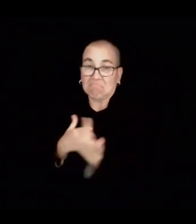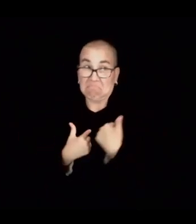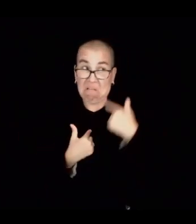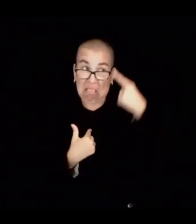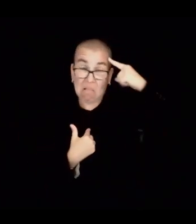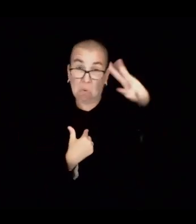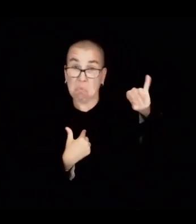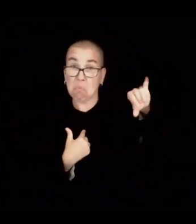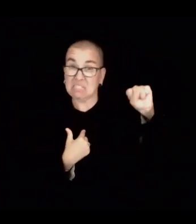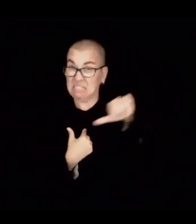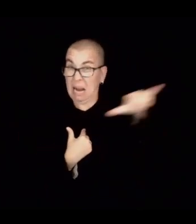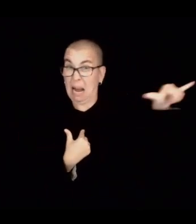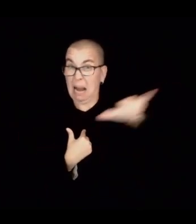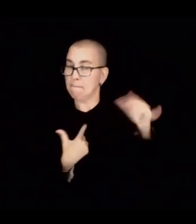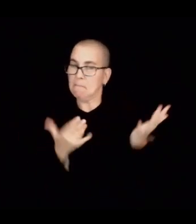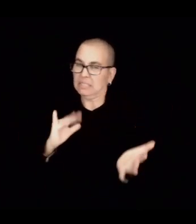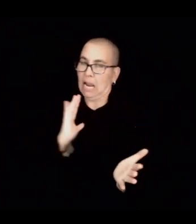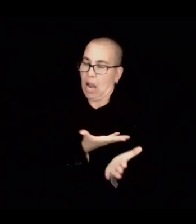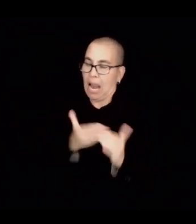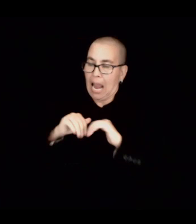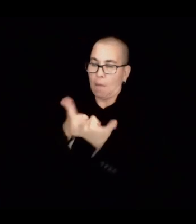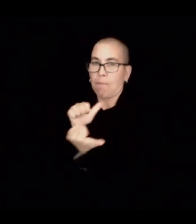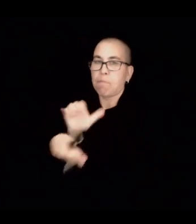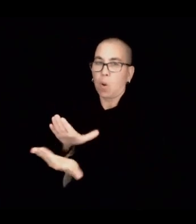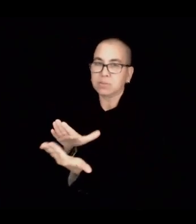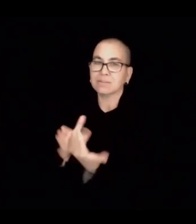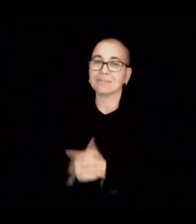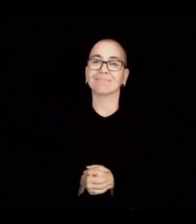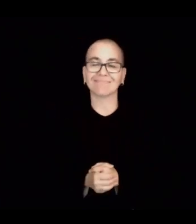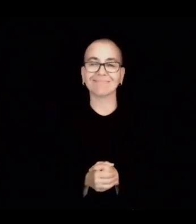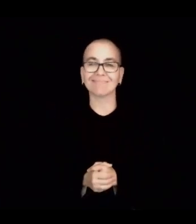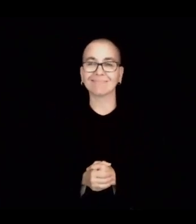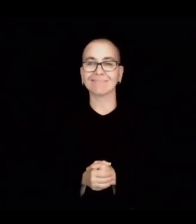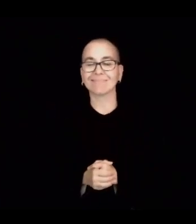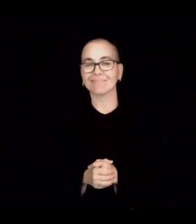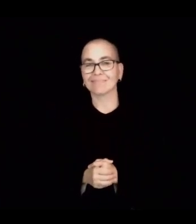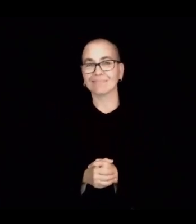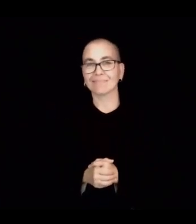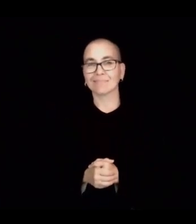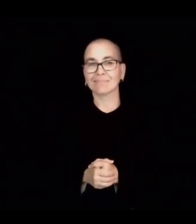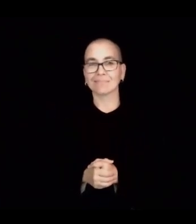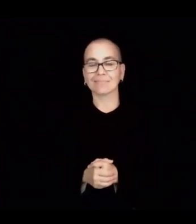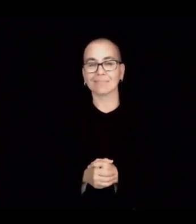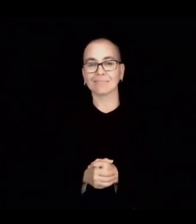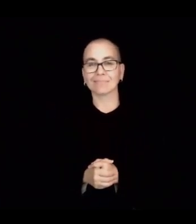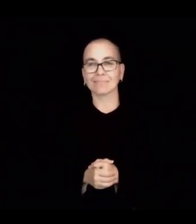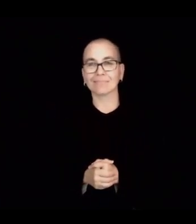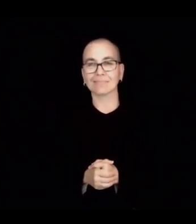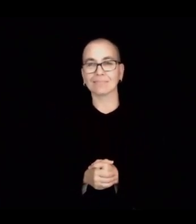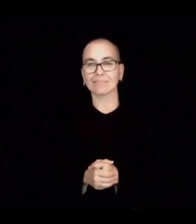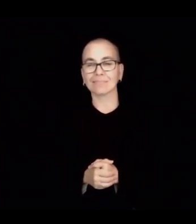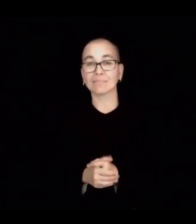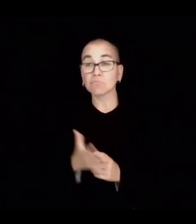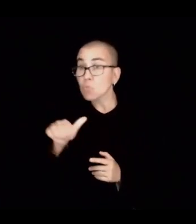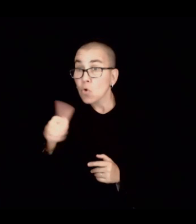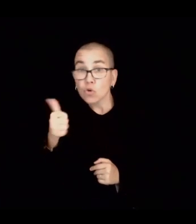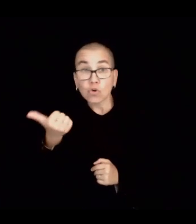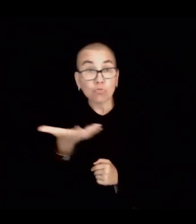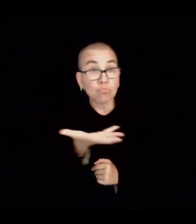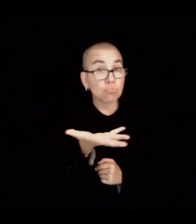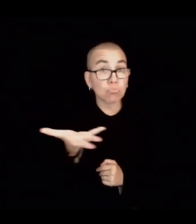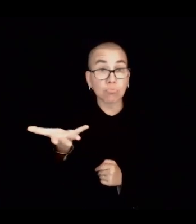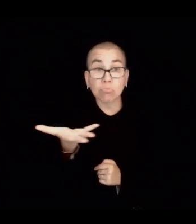Well, thank you. Just wanted to follow up on that again, so appreciate it. Yep. Next is Kerrigan Miller from Minneapolis, St. Paul. Your line